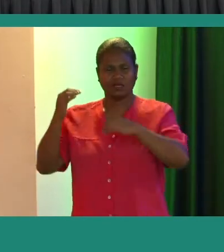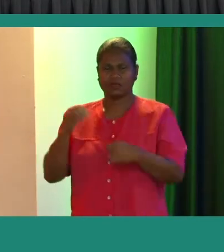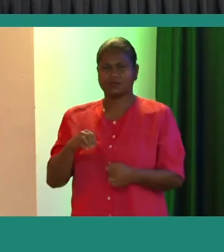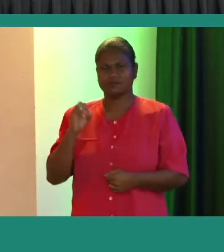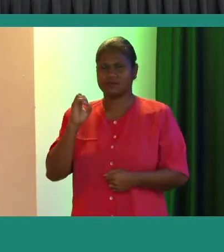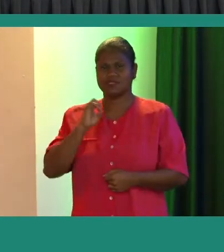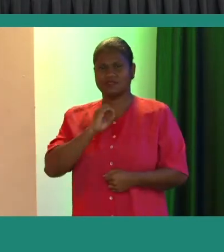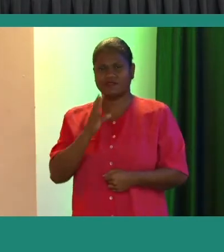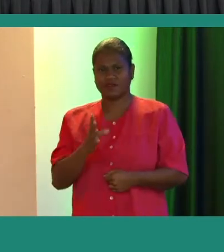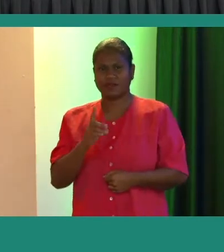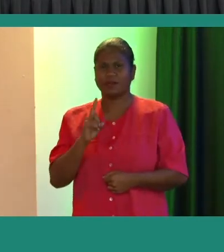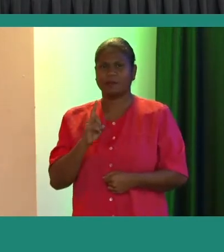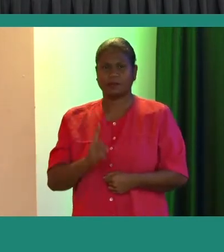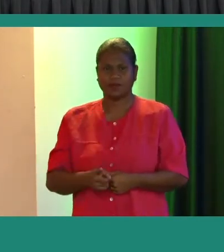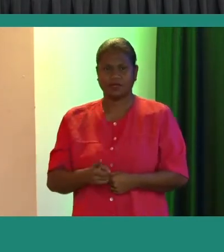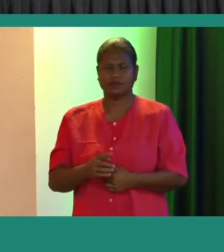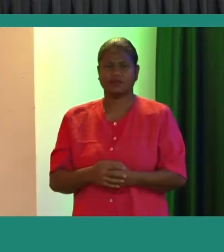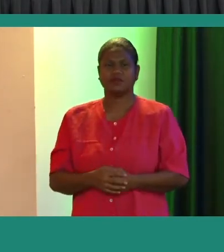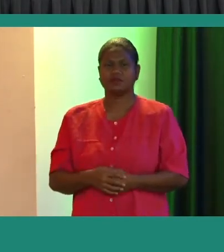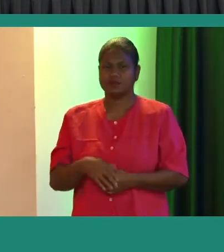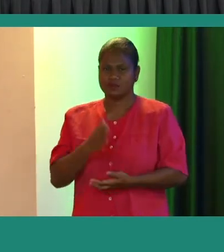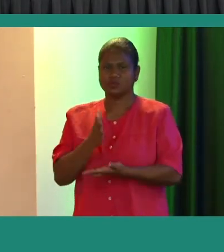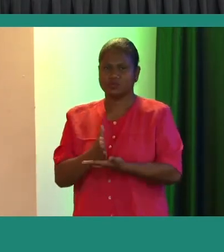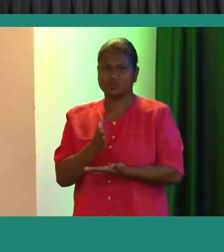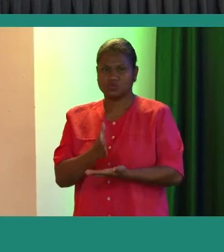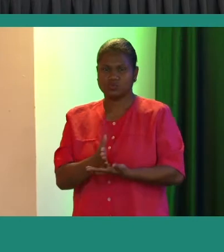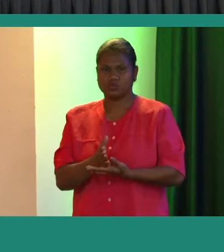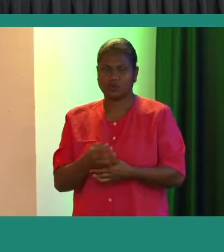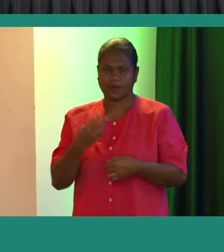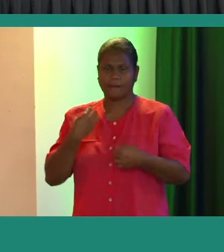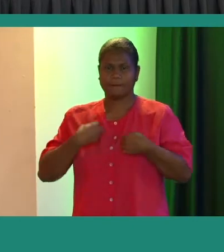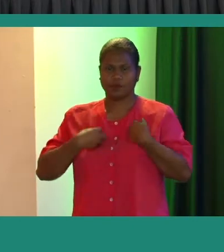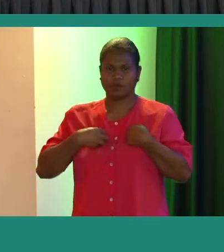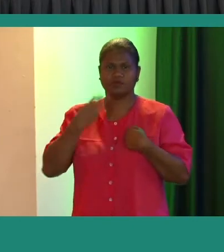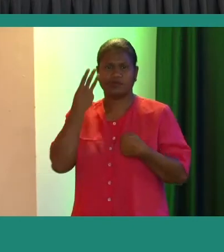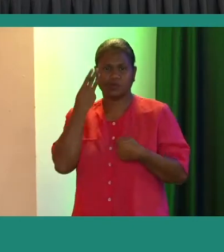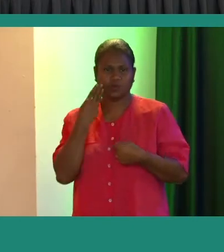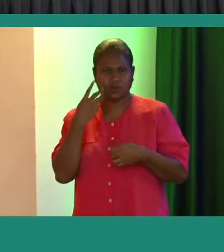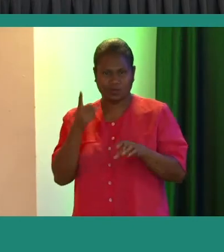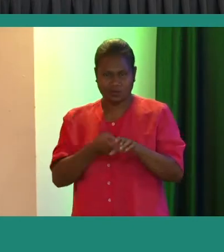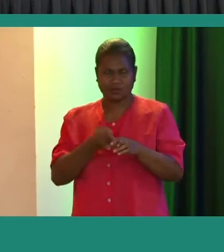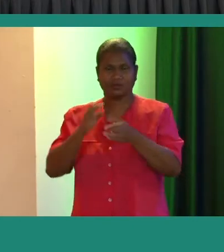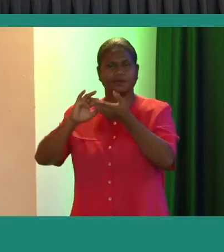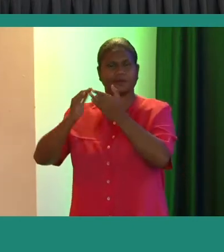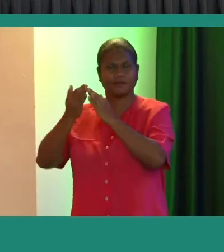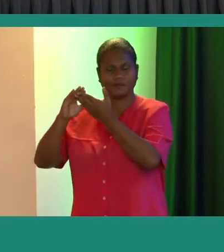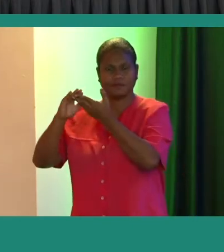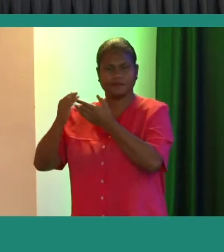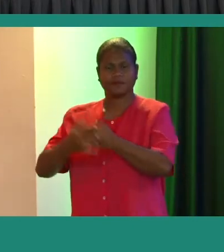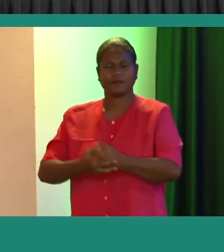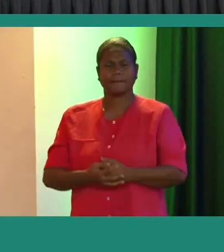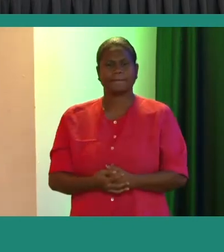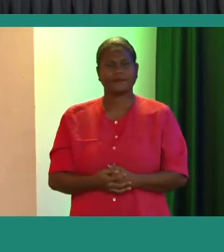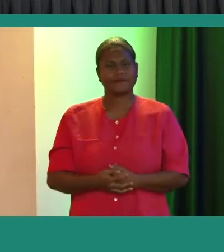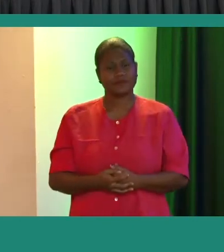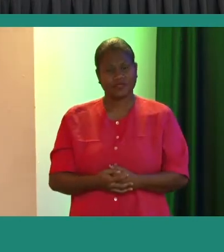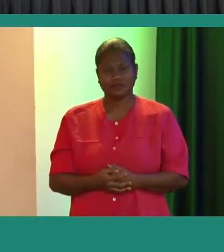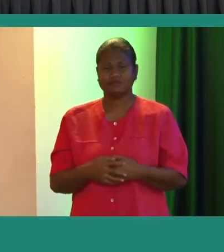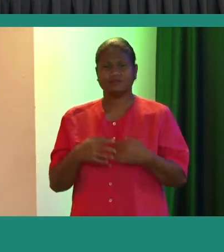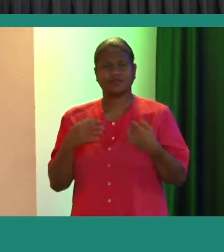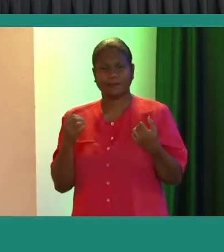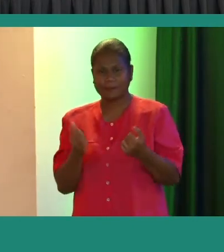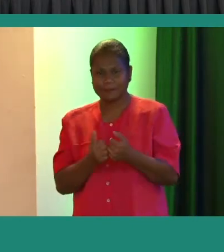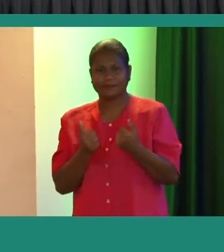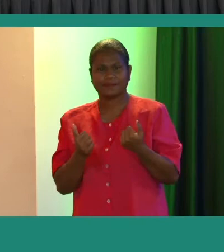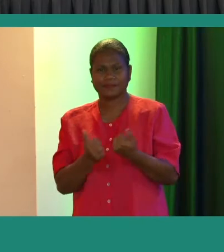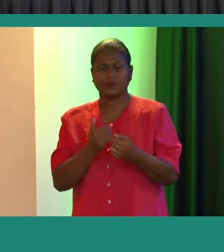society in general. So there's still a lot of work to do or to be